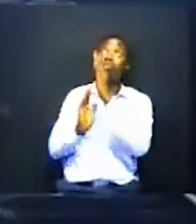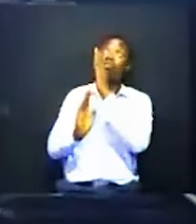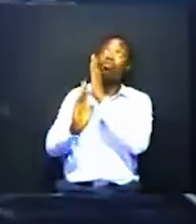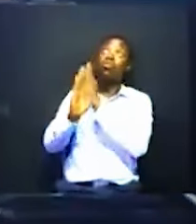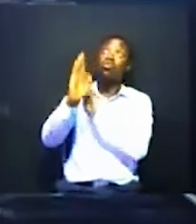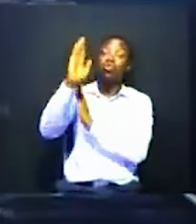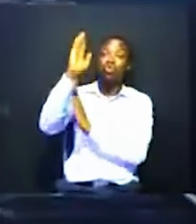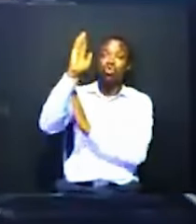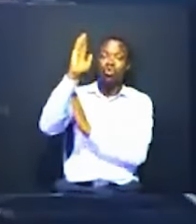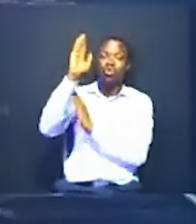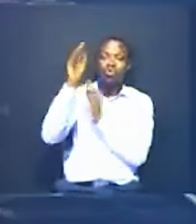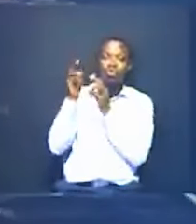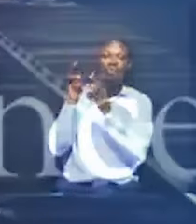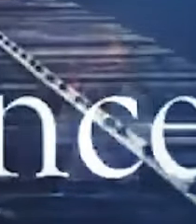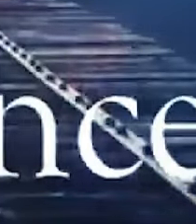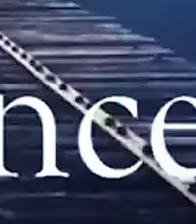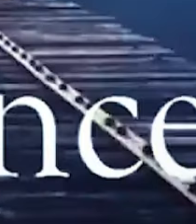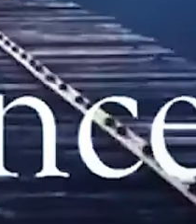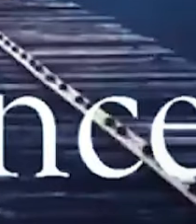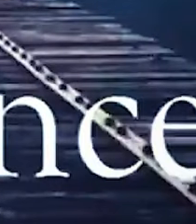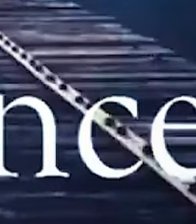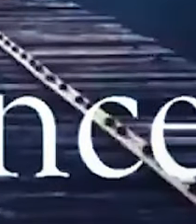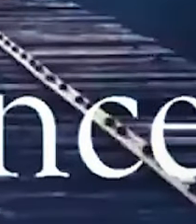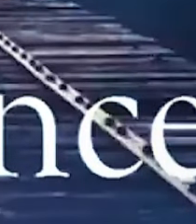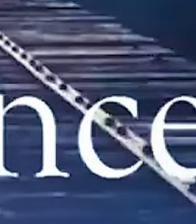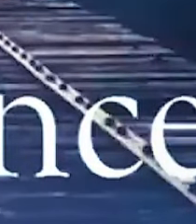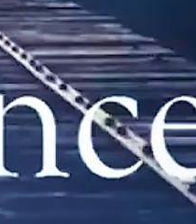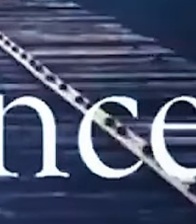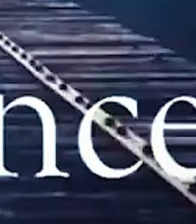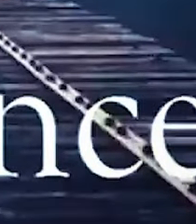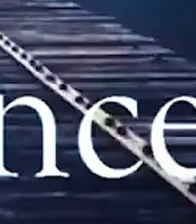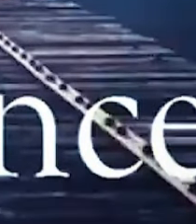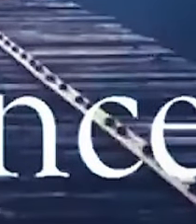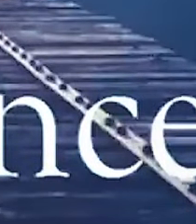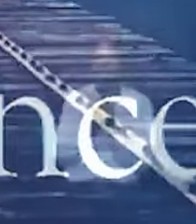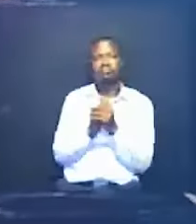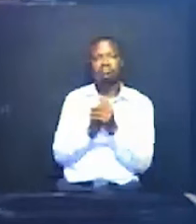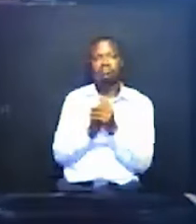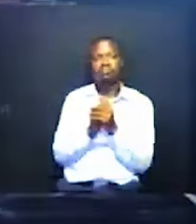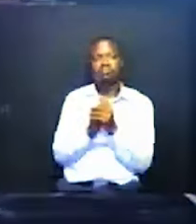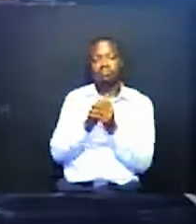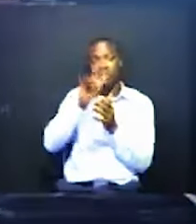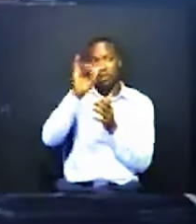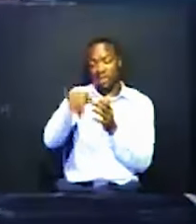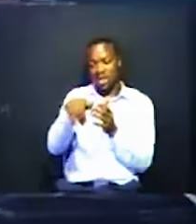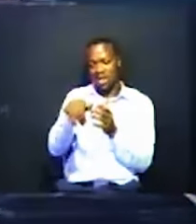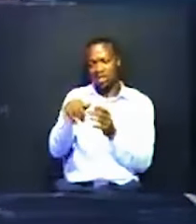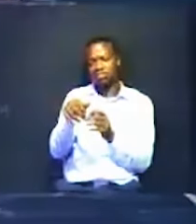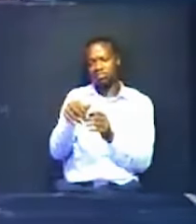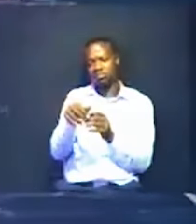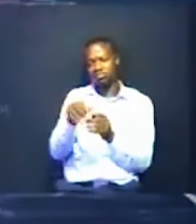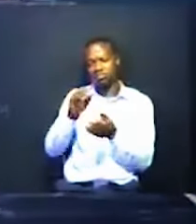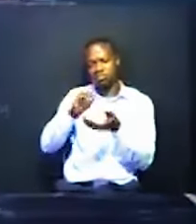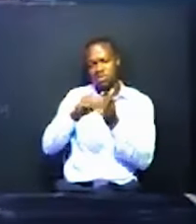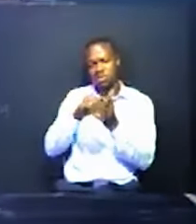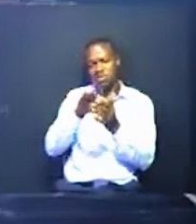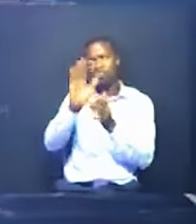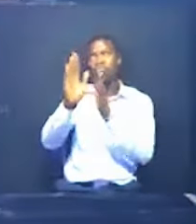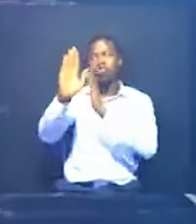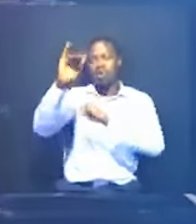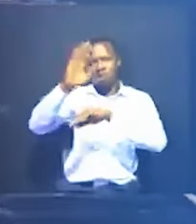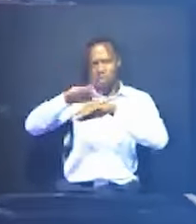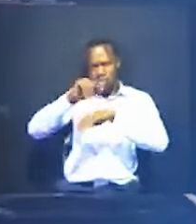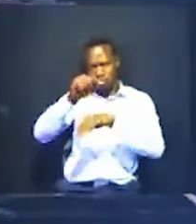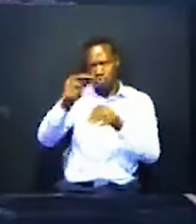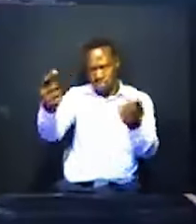ne se wo onyankopon fem no obo abrabo soronko anase abrabo pa. It's a call to live. And it's a onyame efre